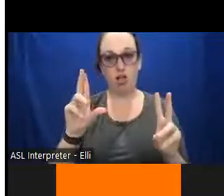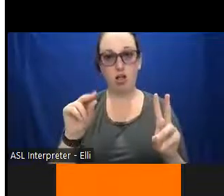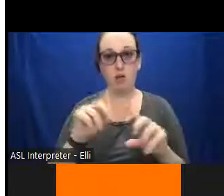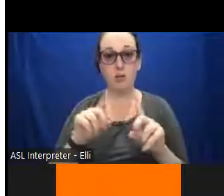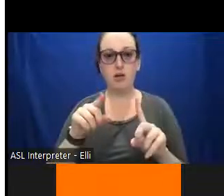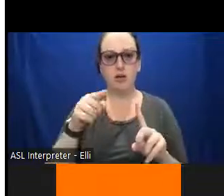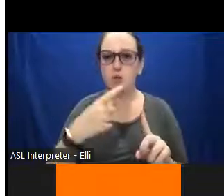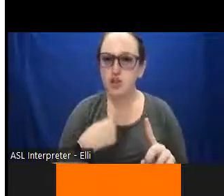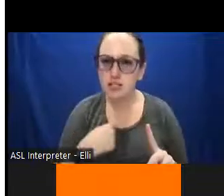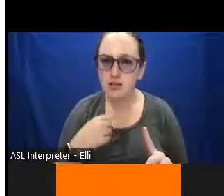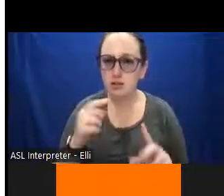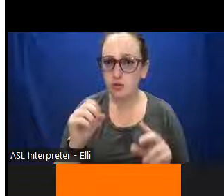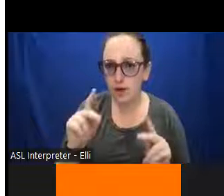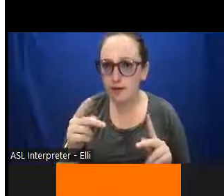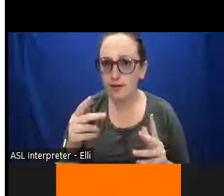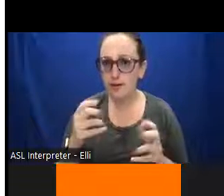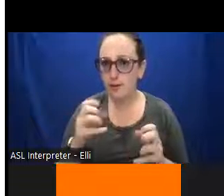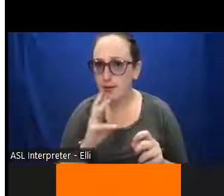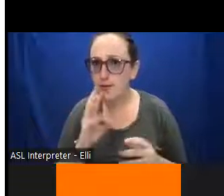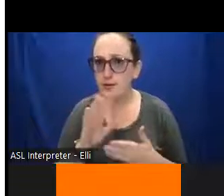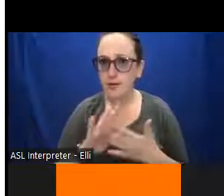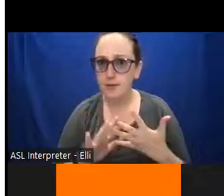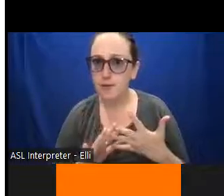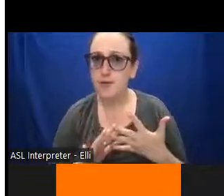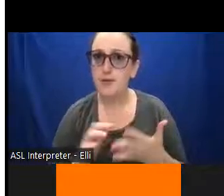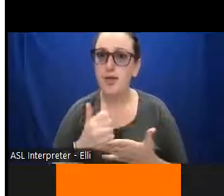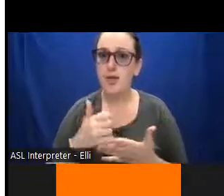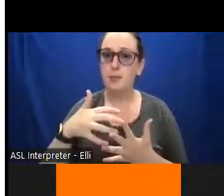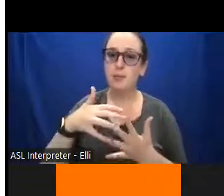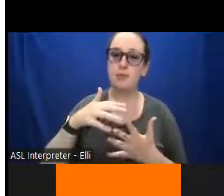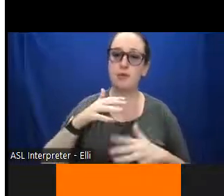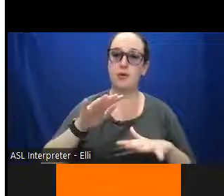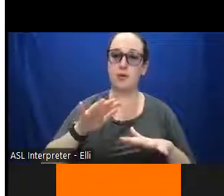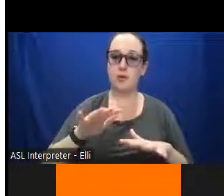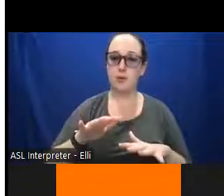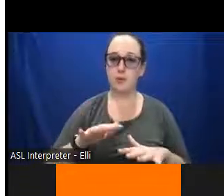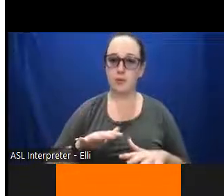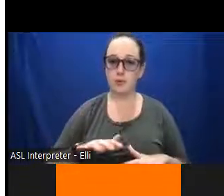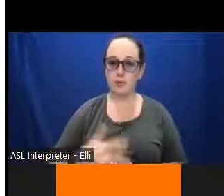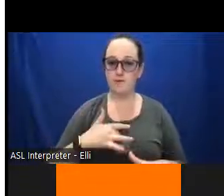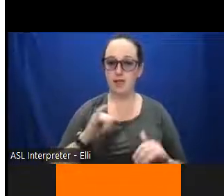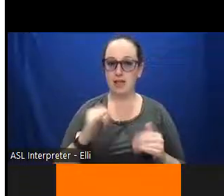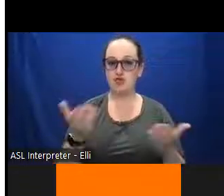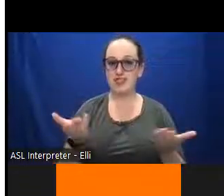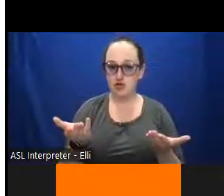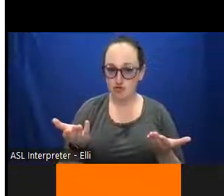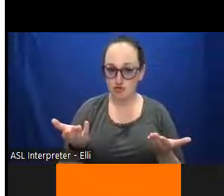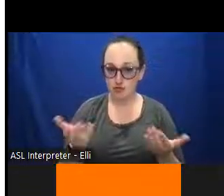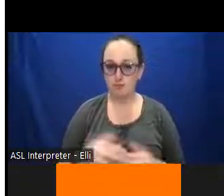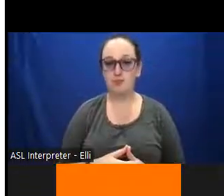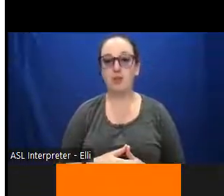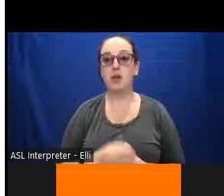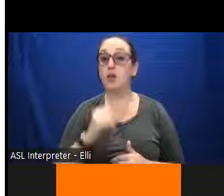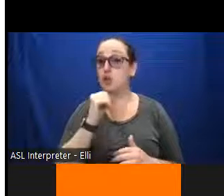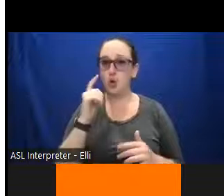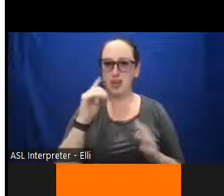you thirsty? Do you want a glass of water?" This can help bring them back to the here and now. Don't expect a